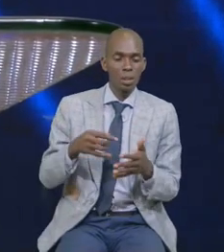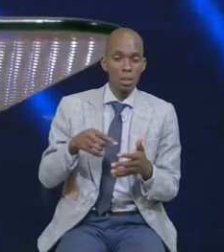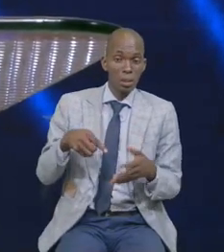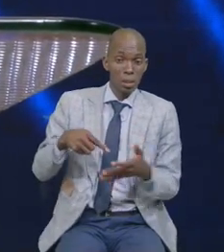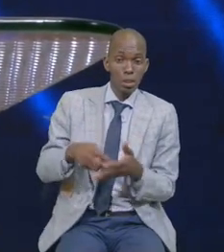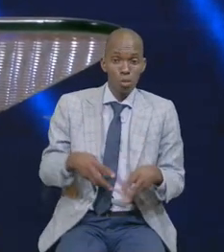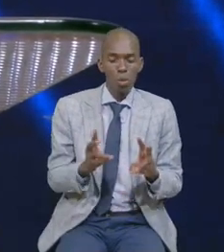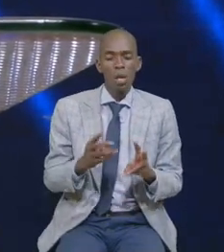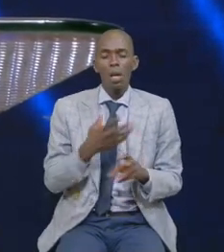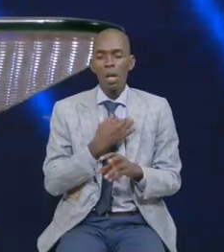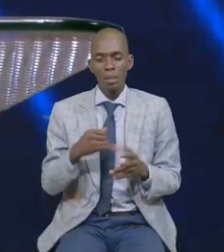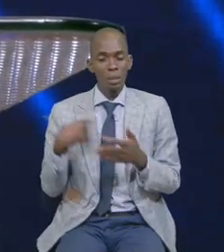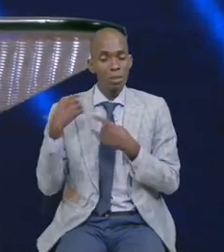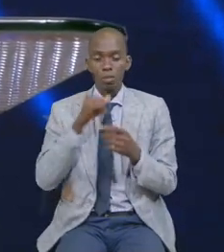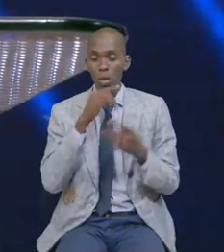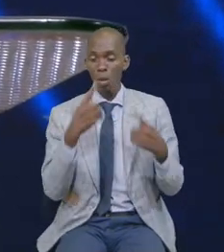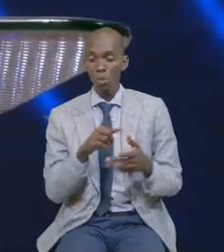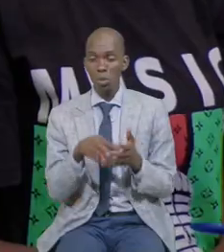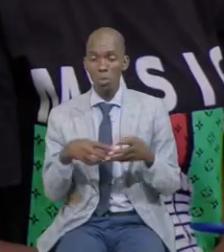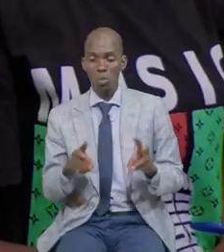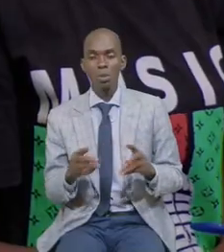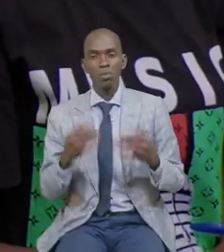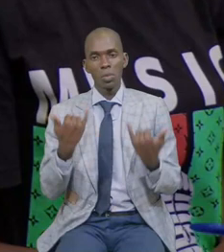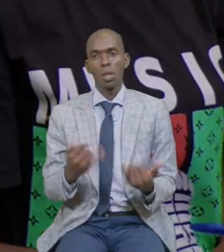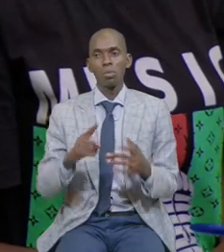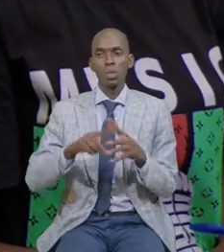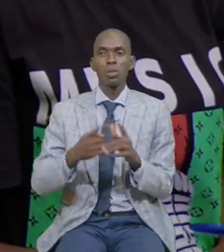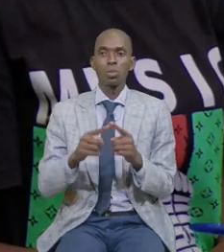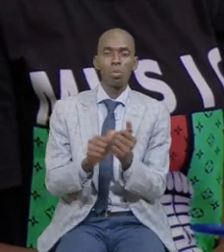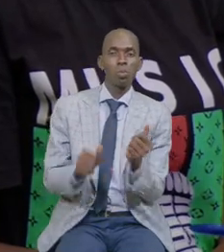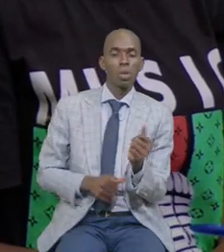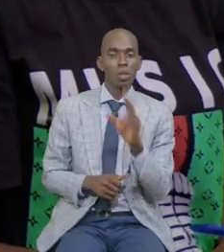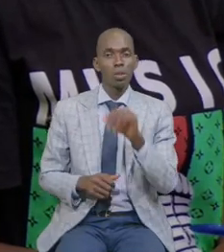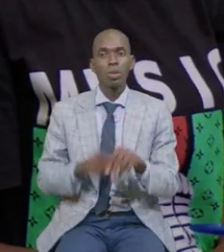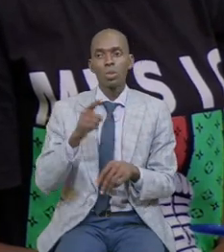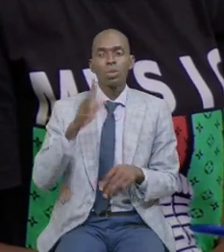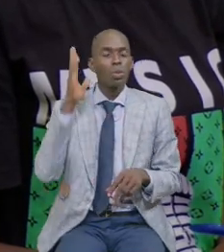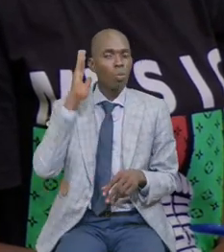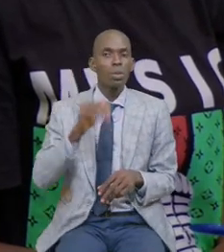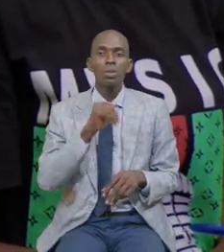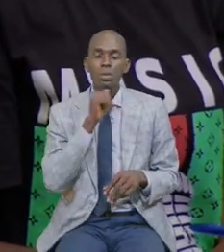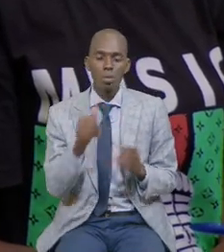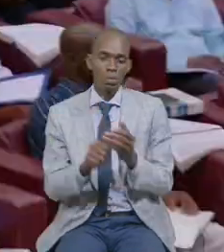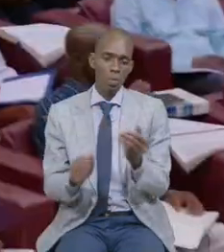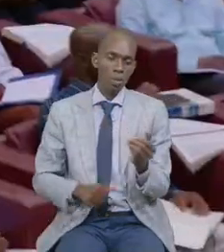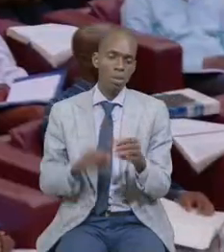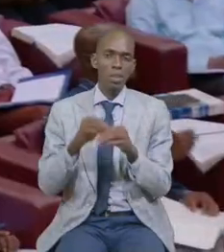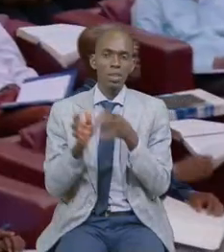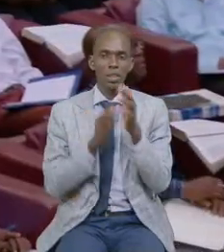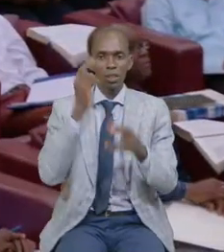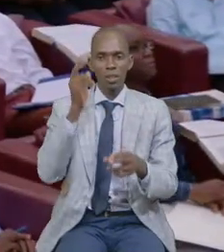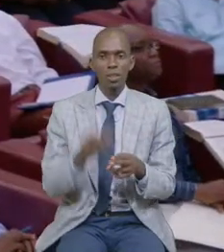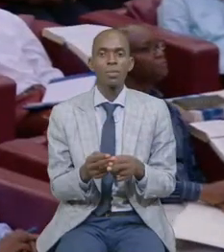compromise never or were not compromised you will not compromise